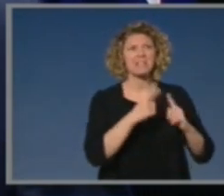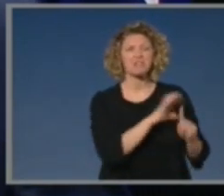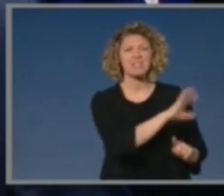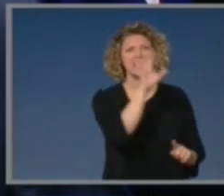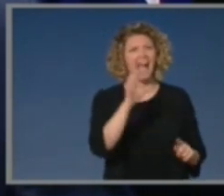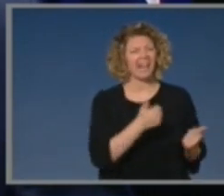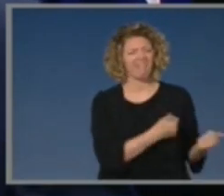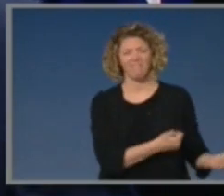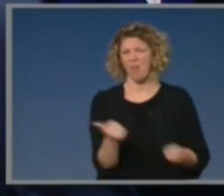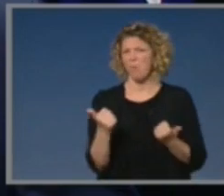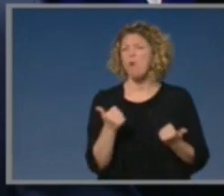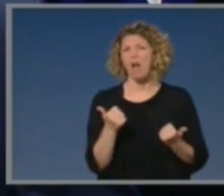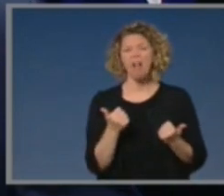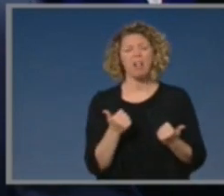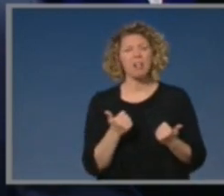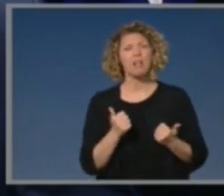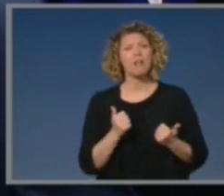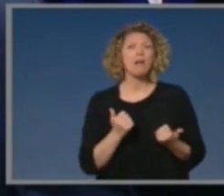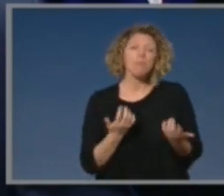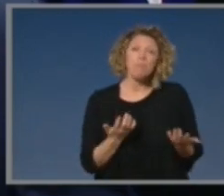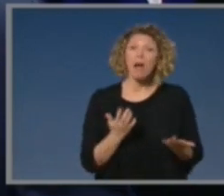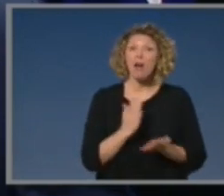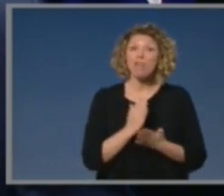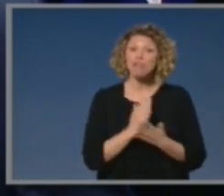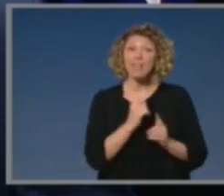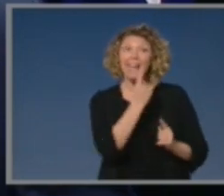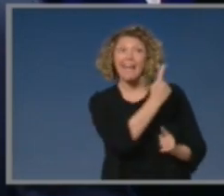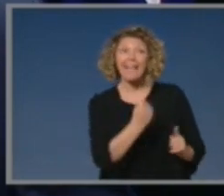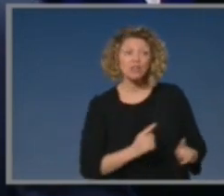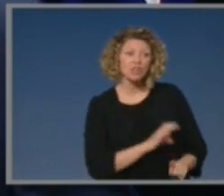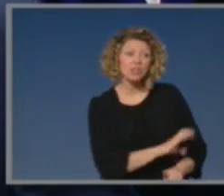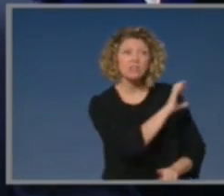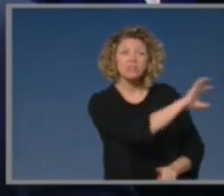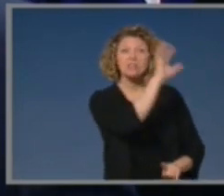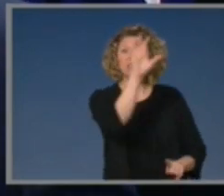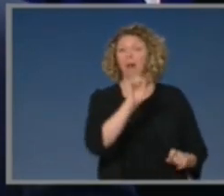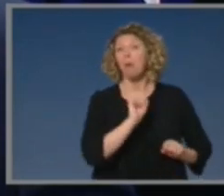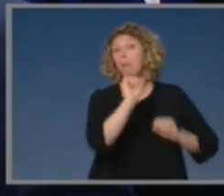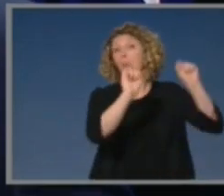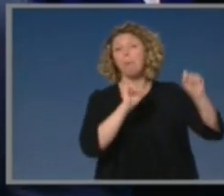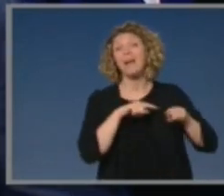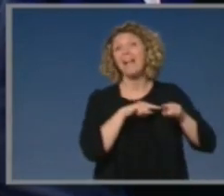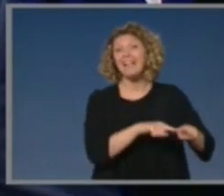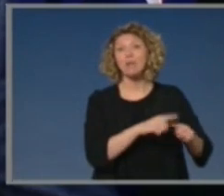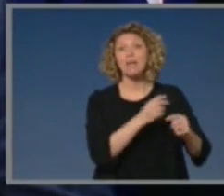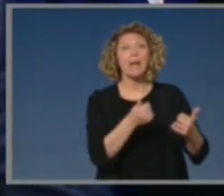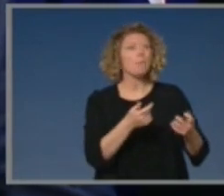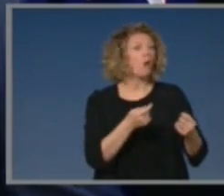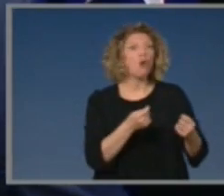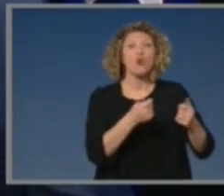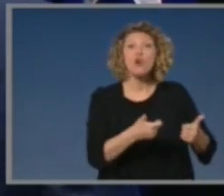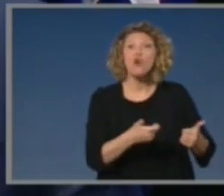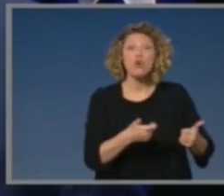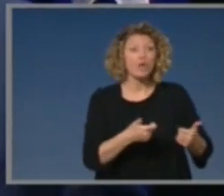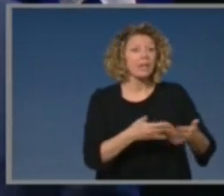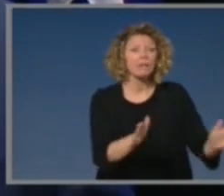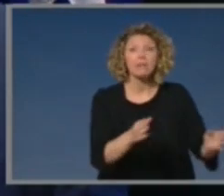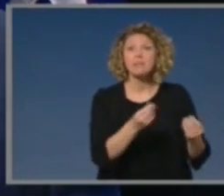seen already, as has been the case, states and territories have operated on different timetables. There have been different nuances. They've